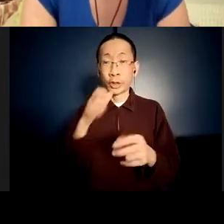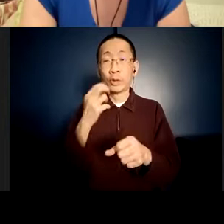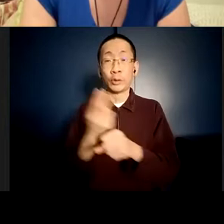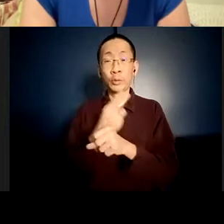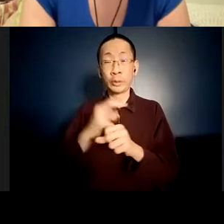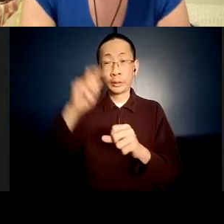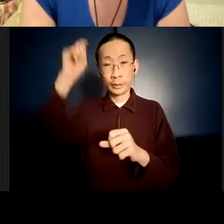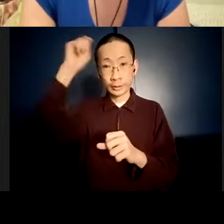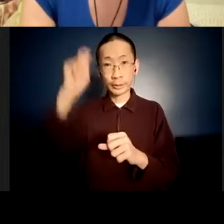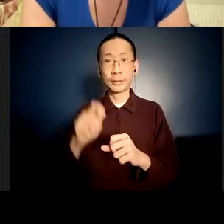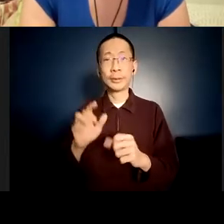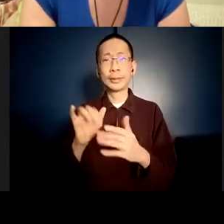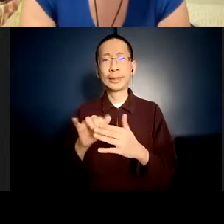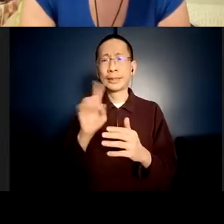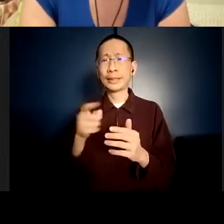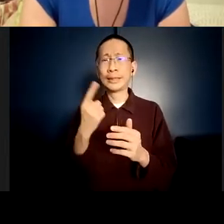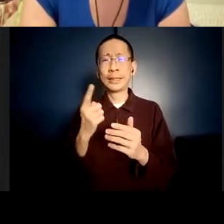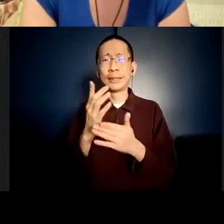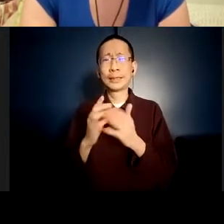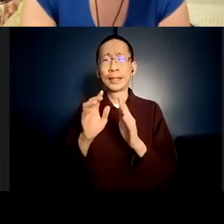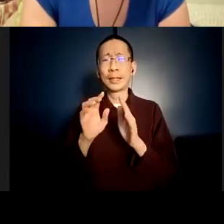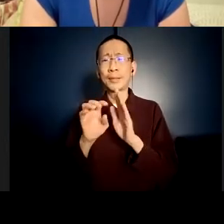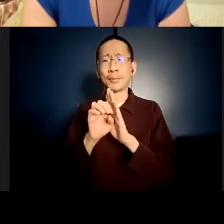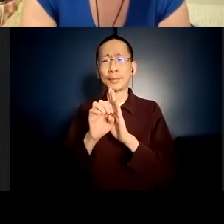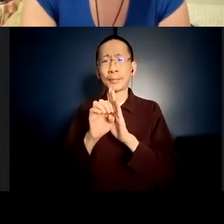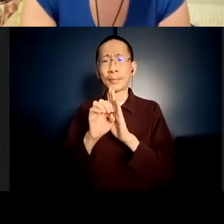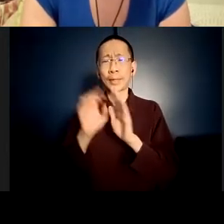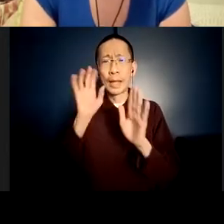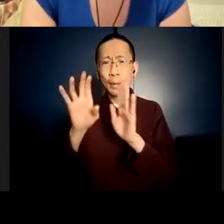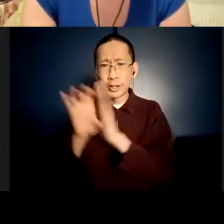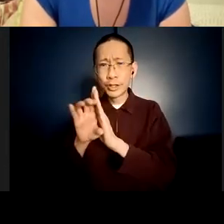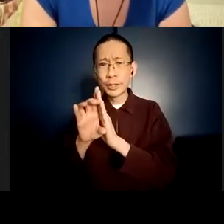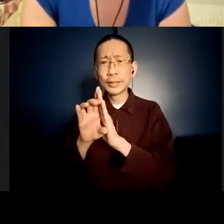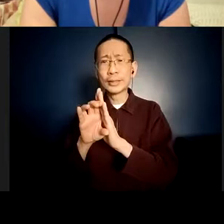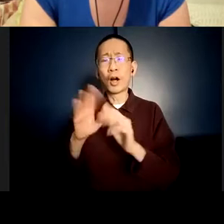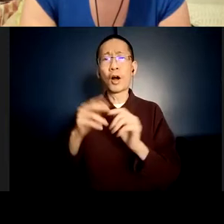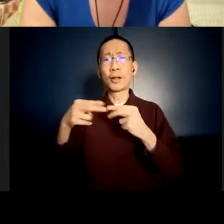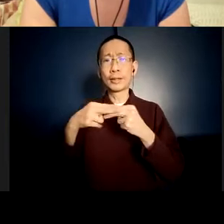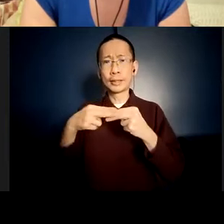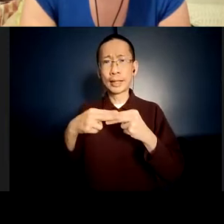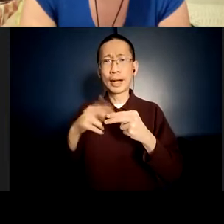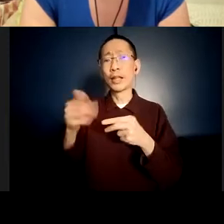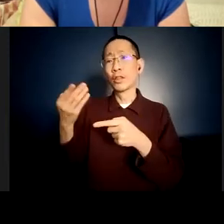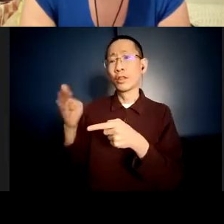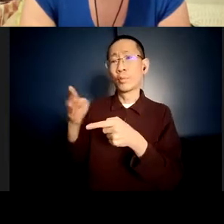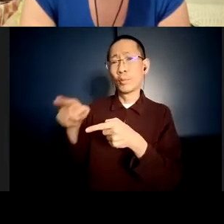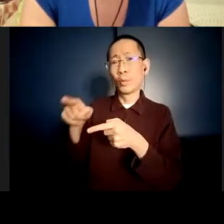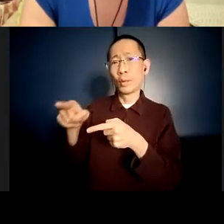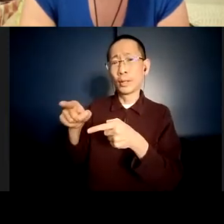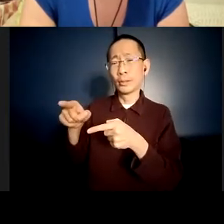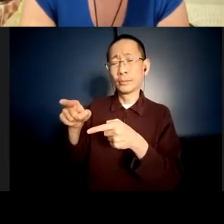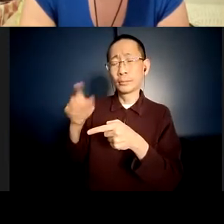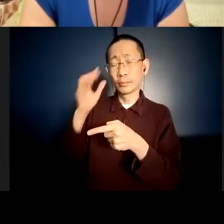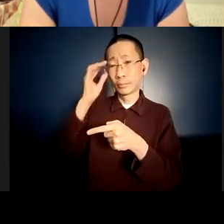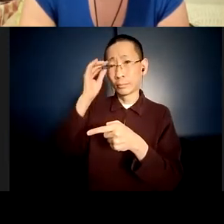one, these are just a couple of images on the right side of the slide here. This blue one,